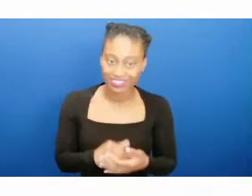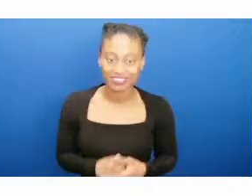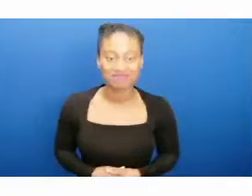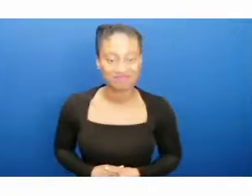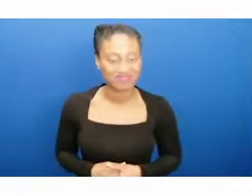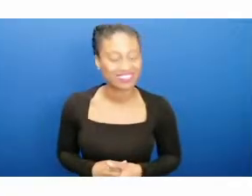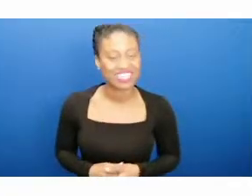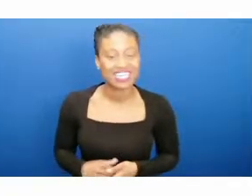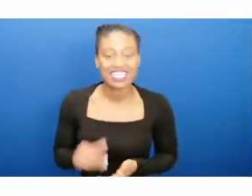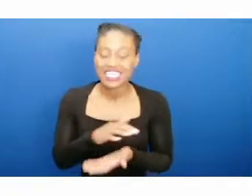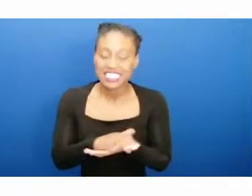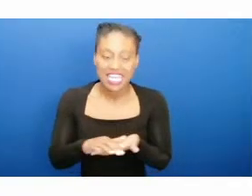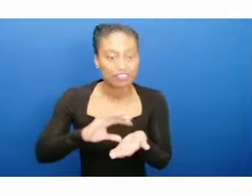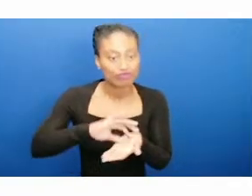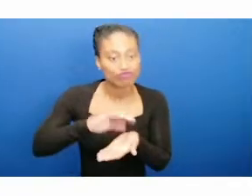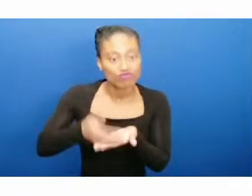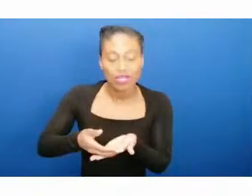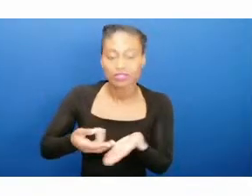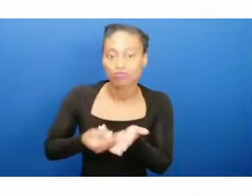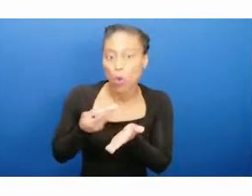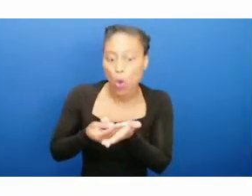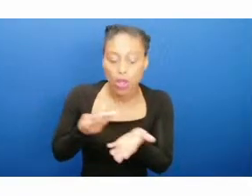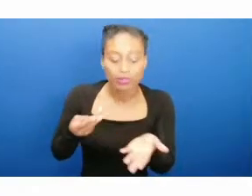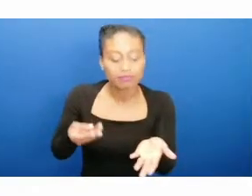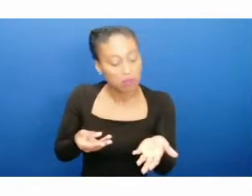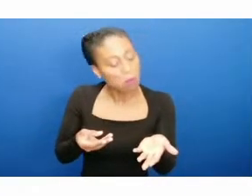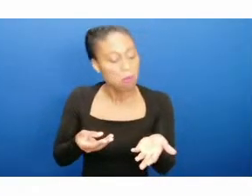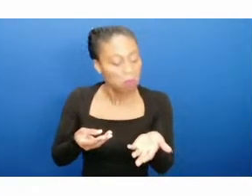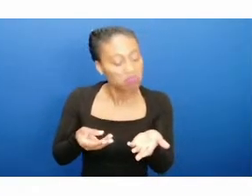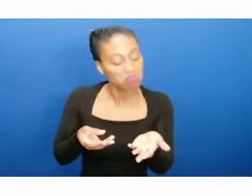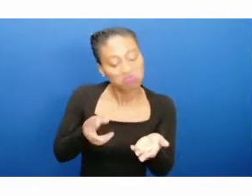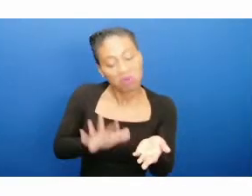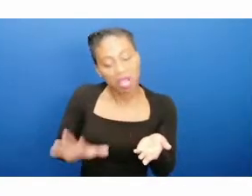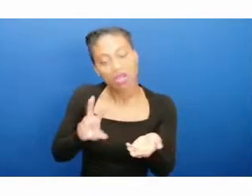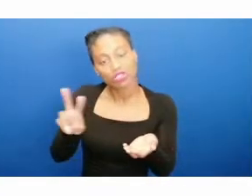nice hefty spoonful of the filling. That's about 2